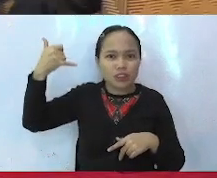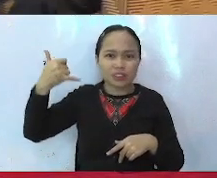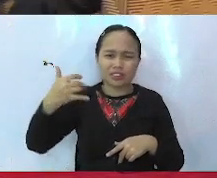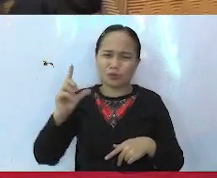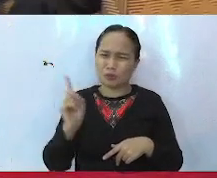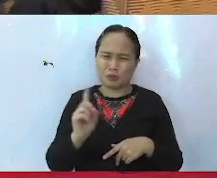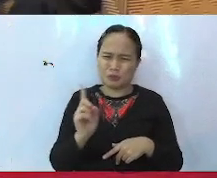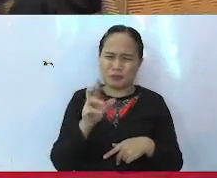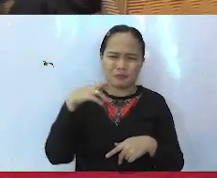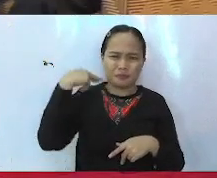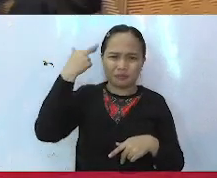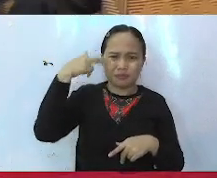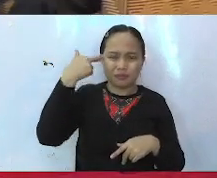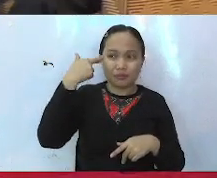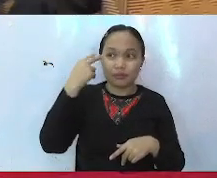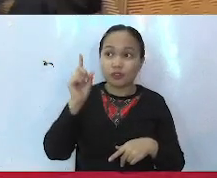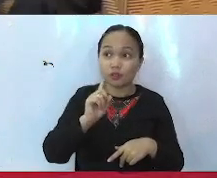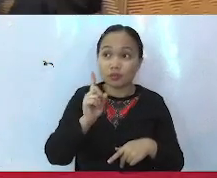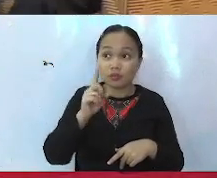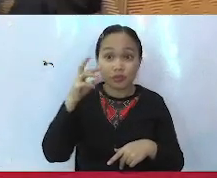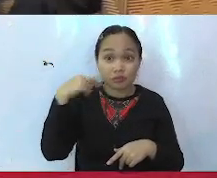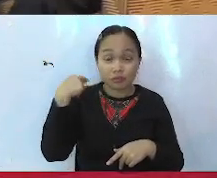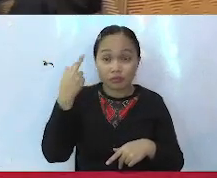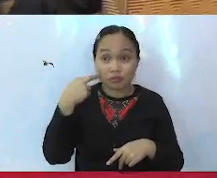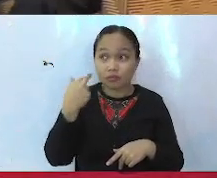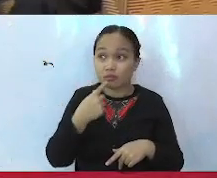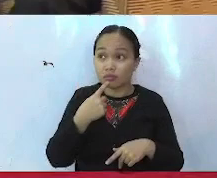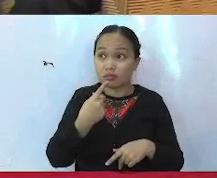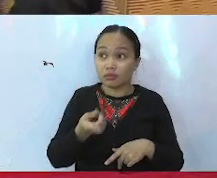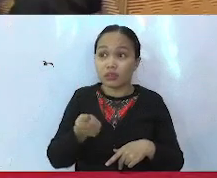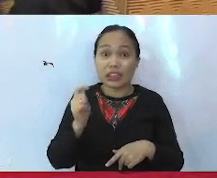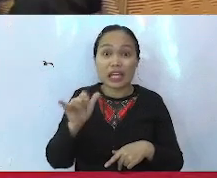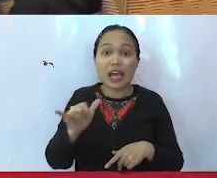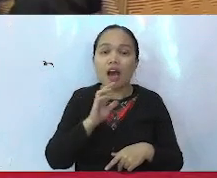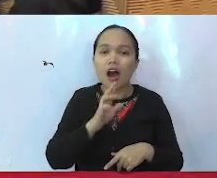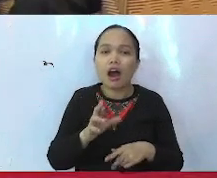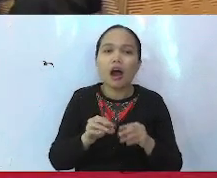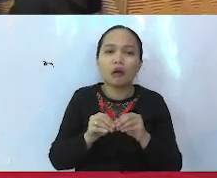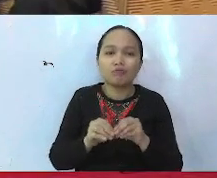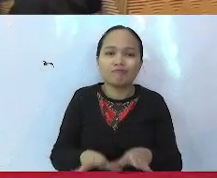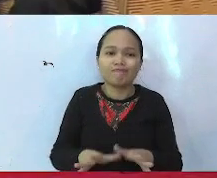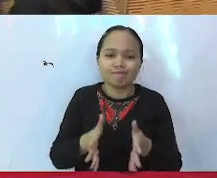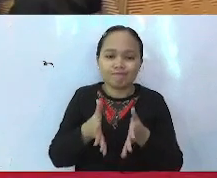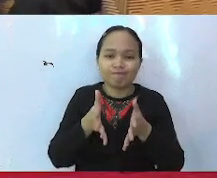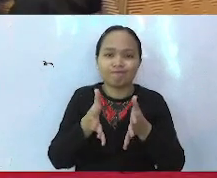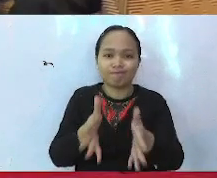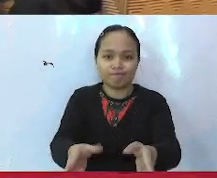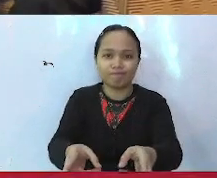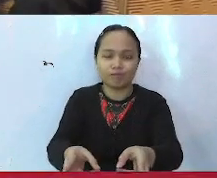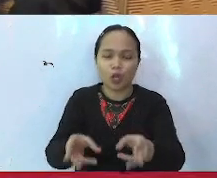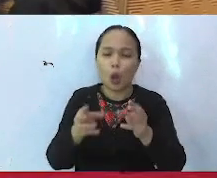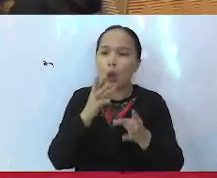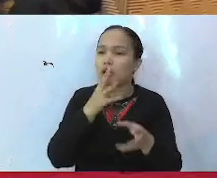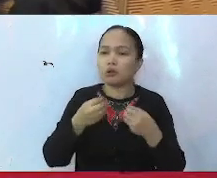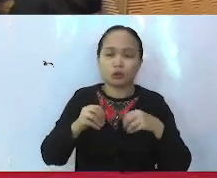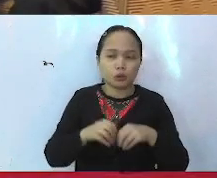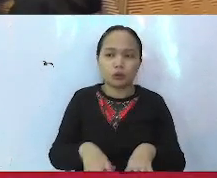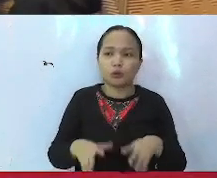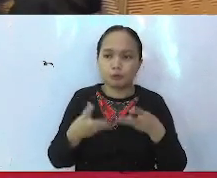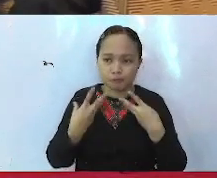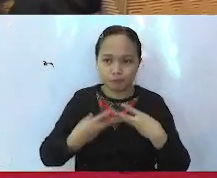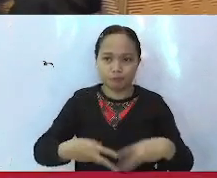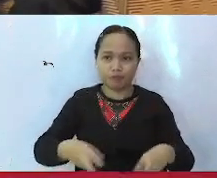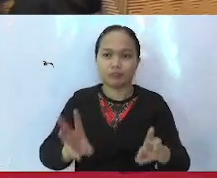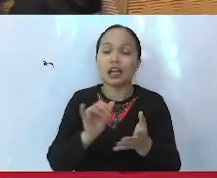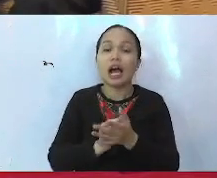main reason? What's the main reason? The main reason. Tell them. They're off track. That's it. Their main reason is